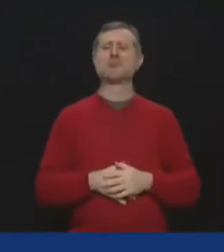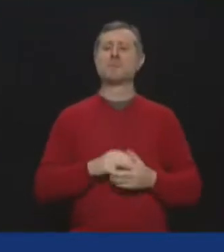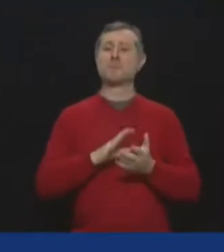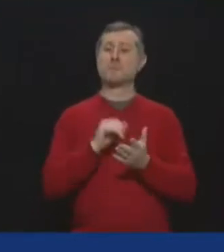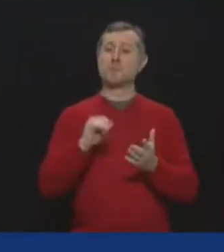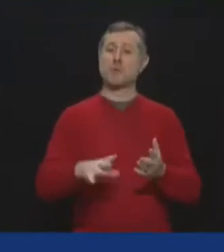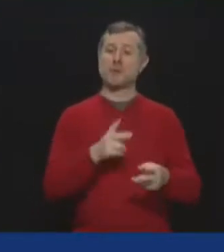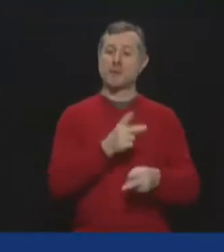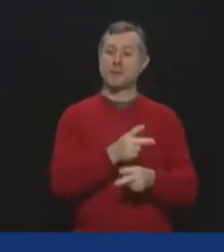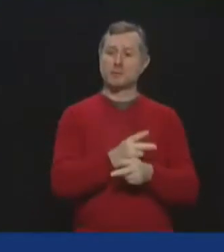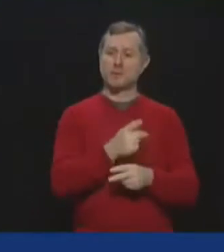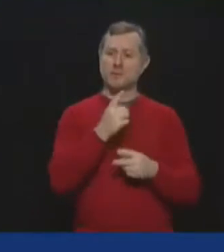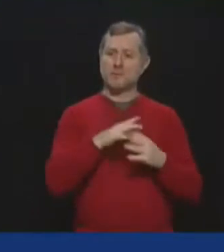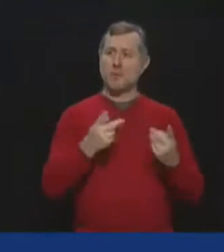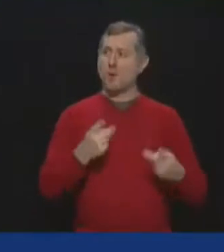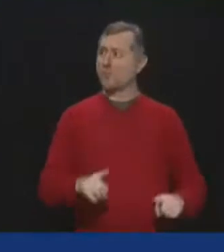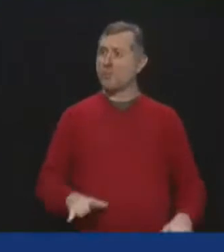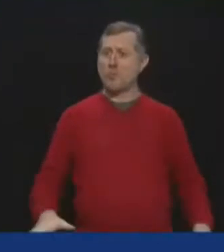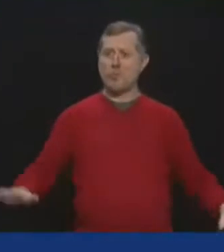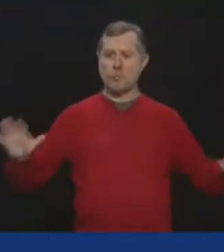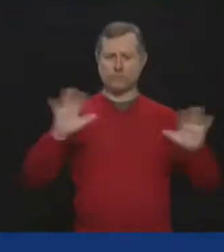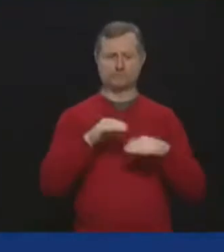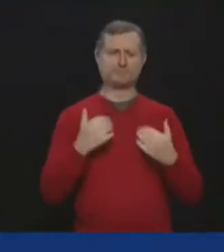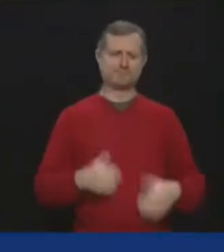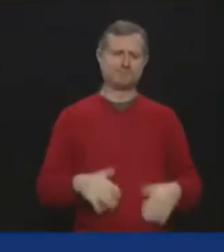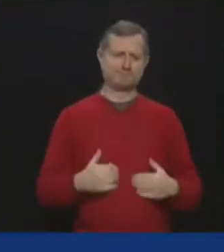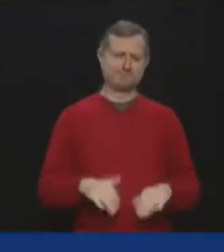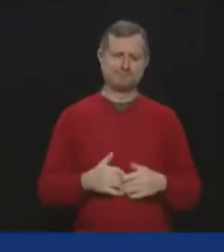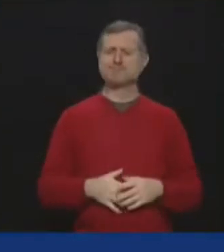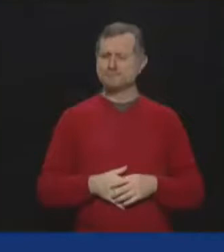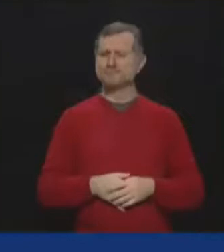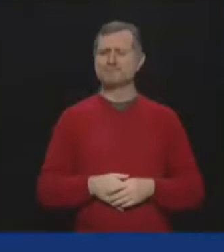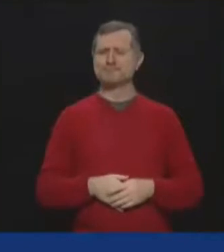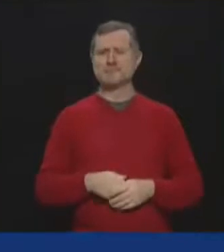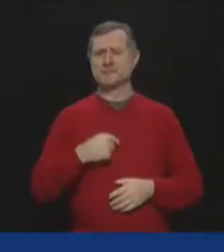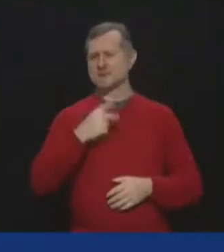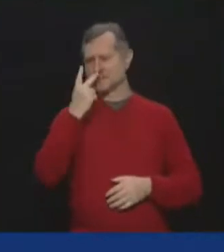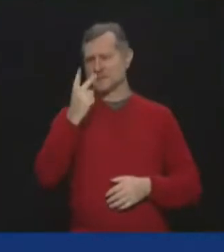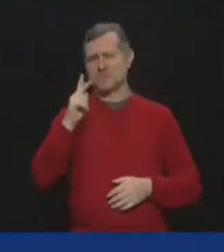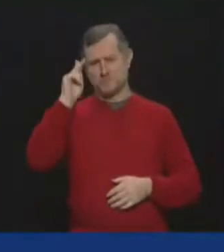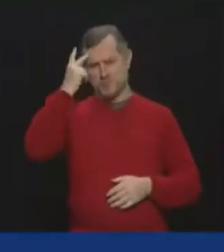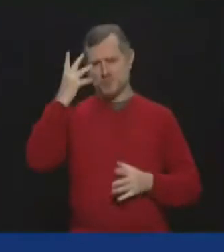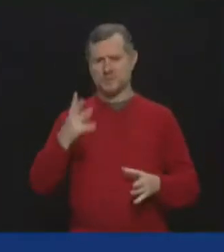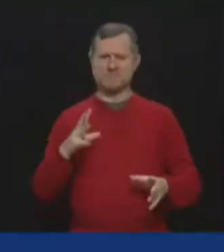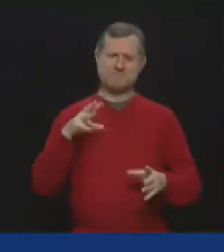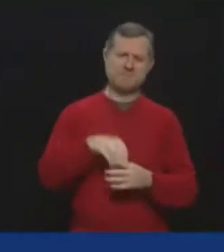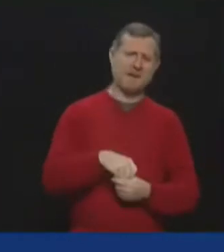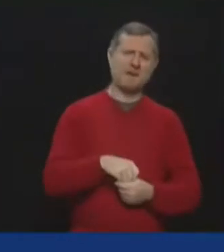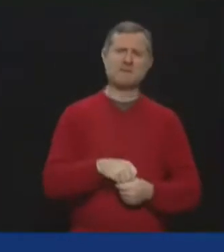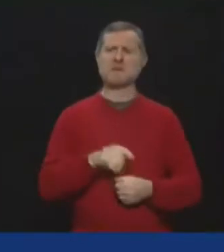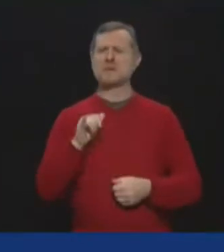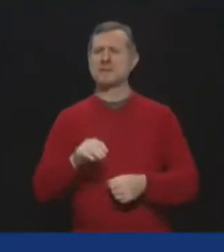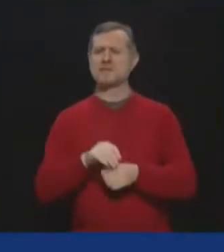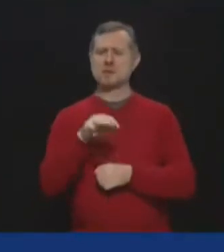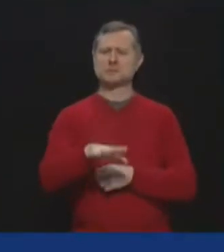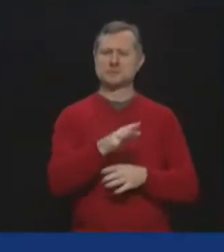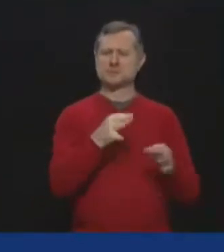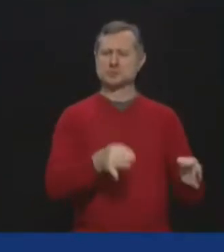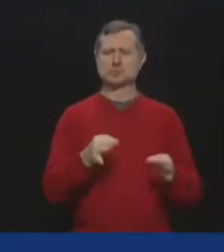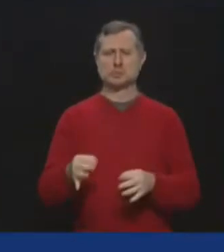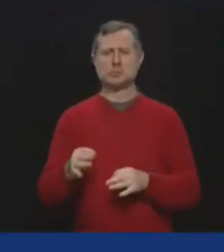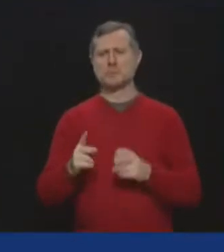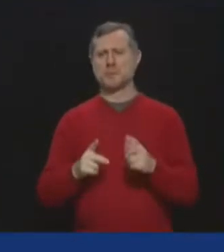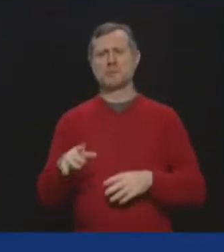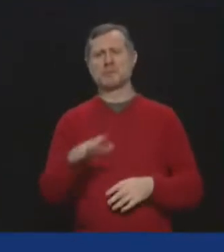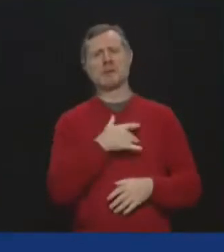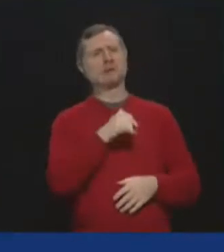far from reassuring. When abortion access is littered with political interference, innocent people suffer. My colleagues in Texas have been sharing